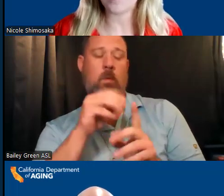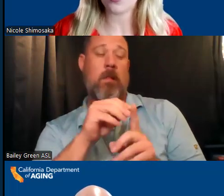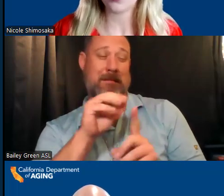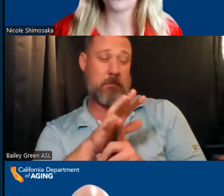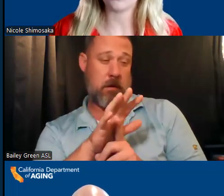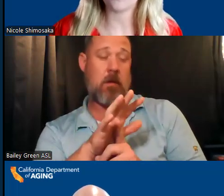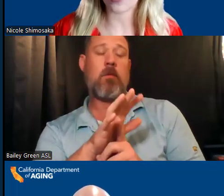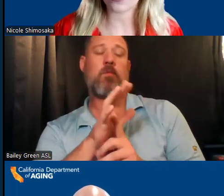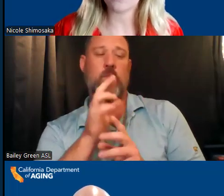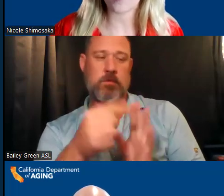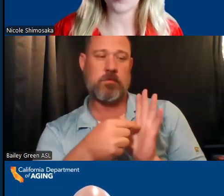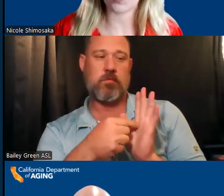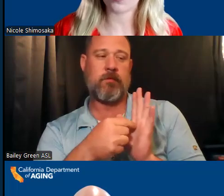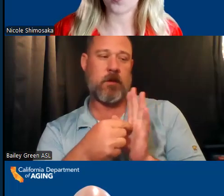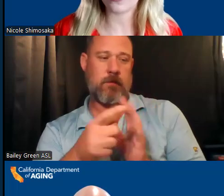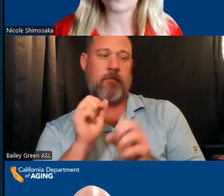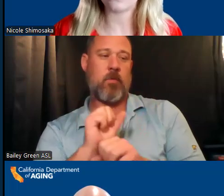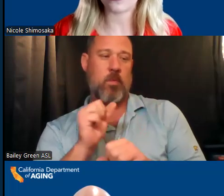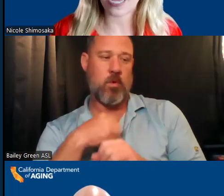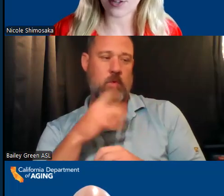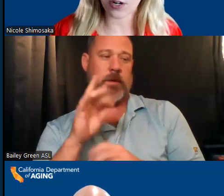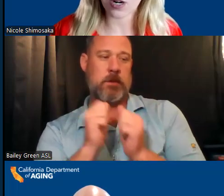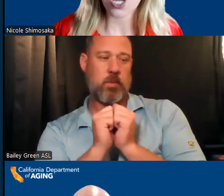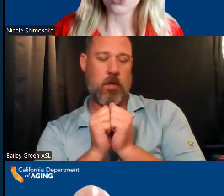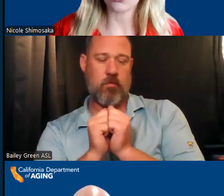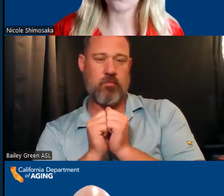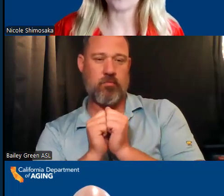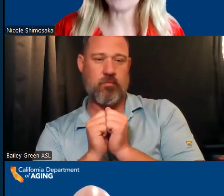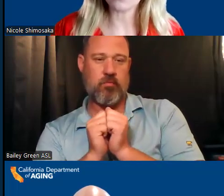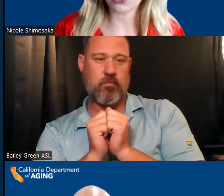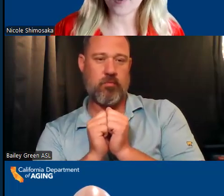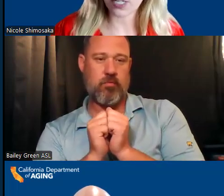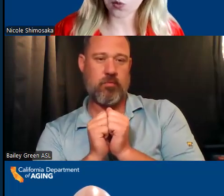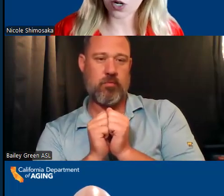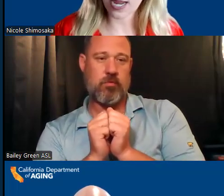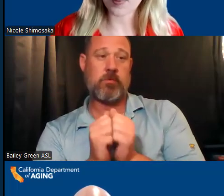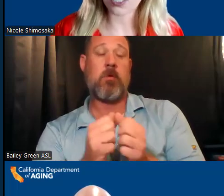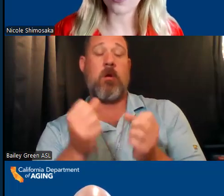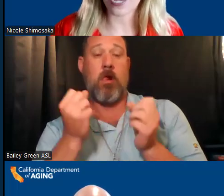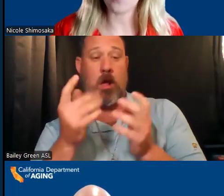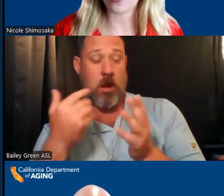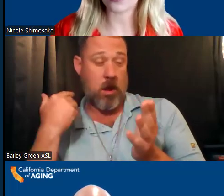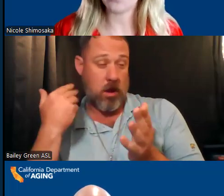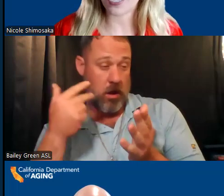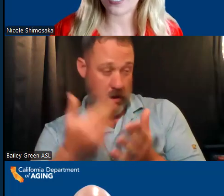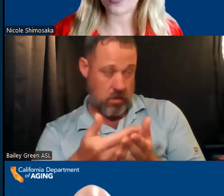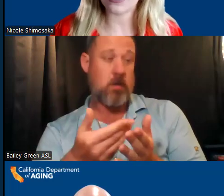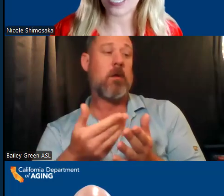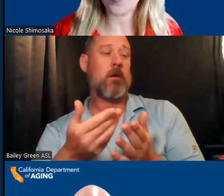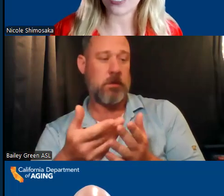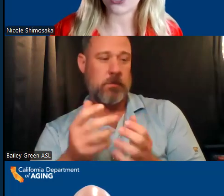them was reflective of the work that we did together. So much of this work up till now has been